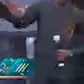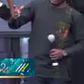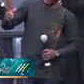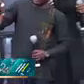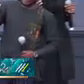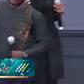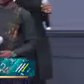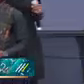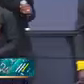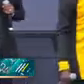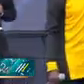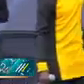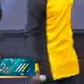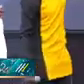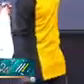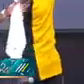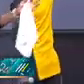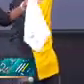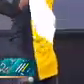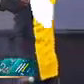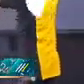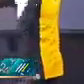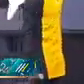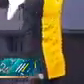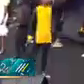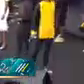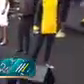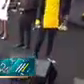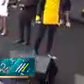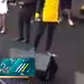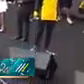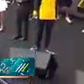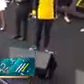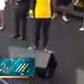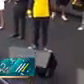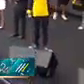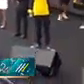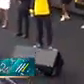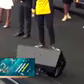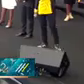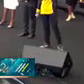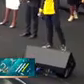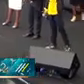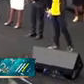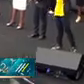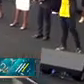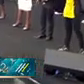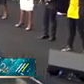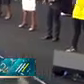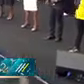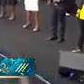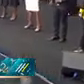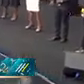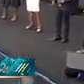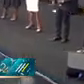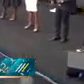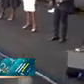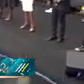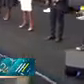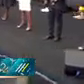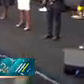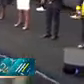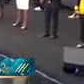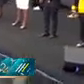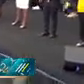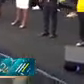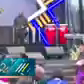high God you are the most high God you